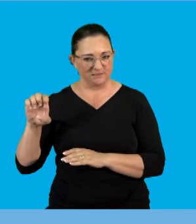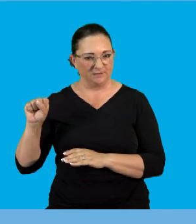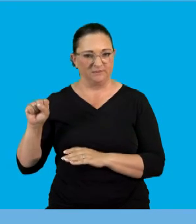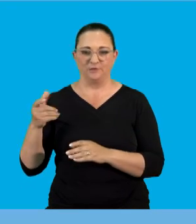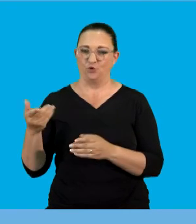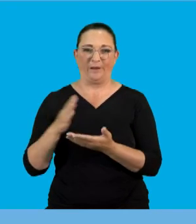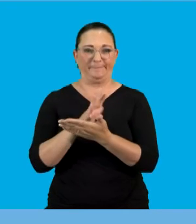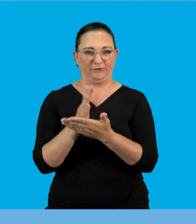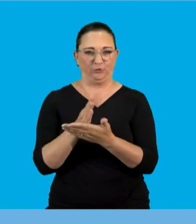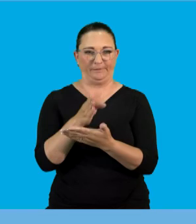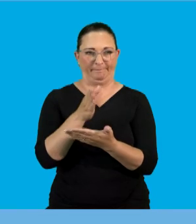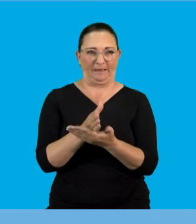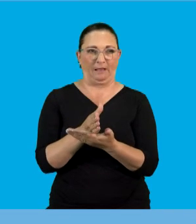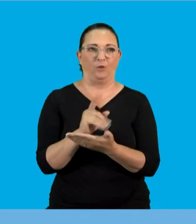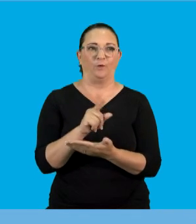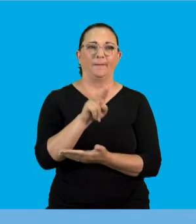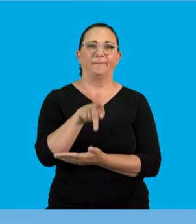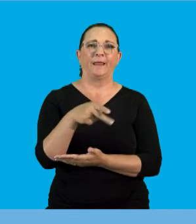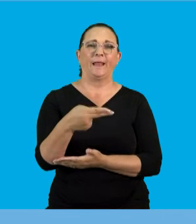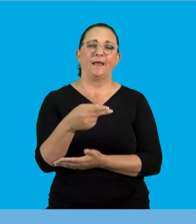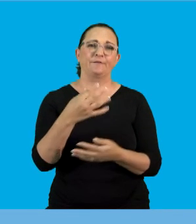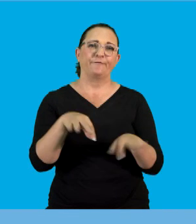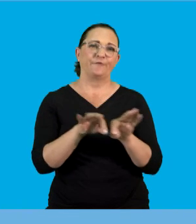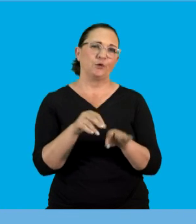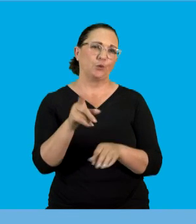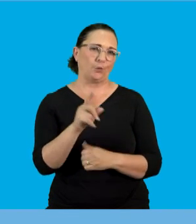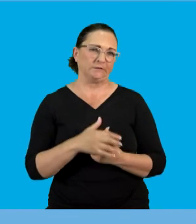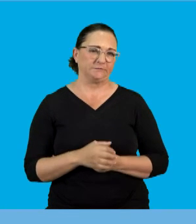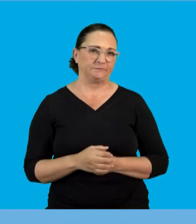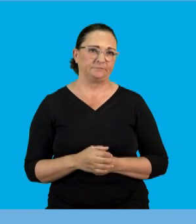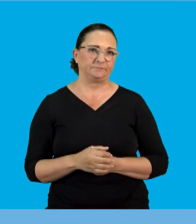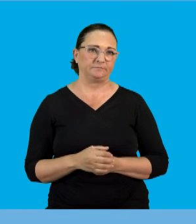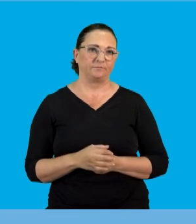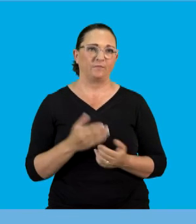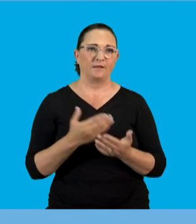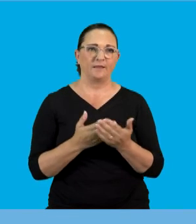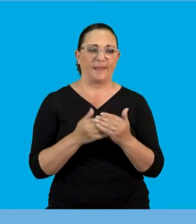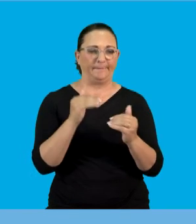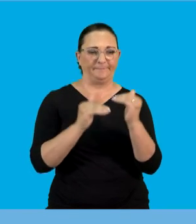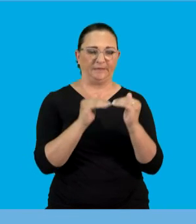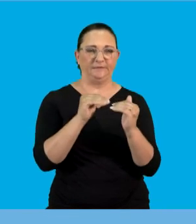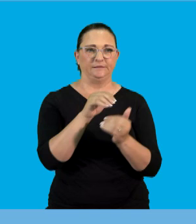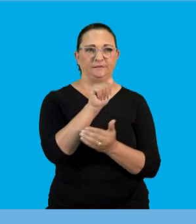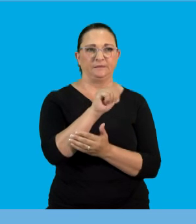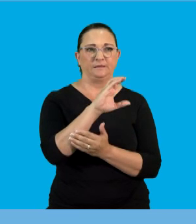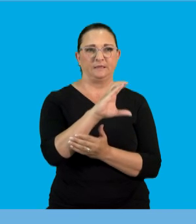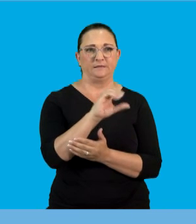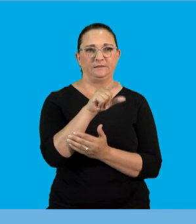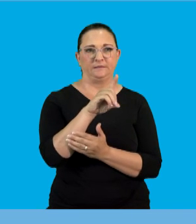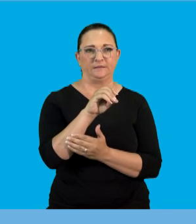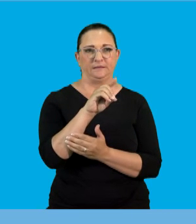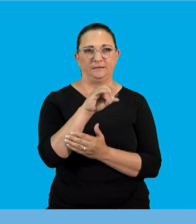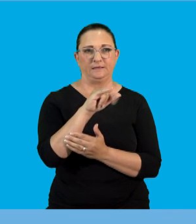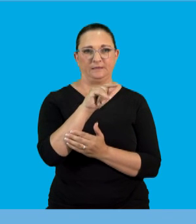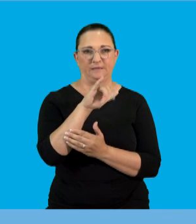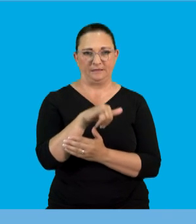base. Now, the pH value, what is a pH value? Now, that is used as a measure of acidity or the basicity of a substance.